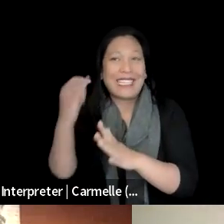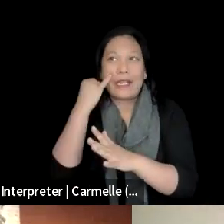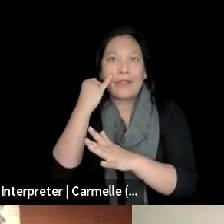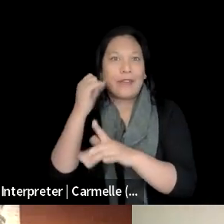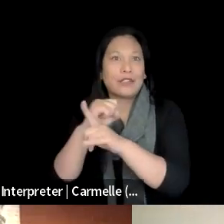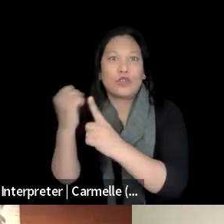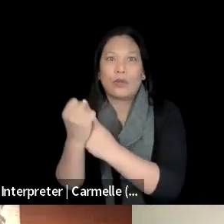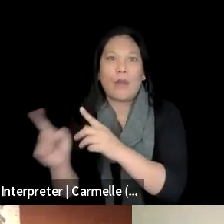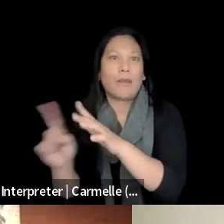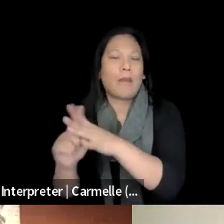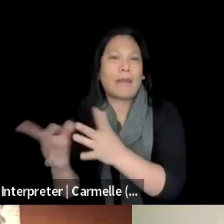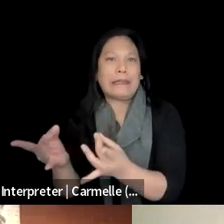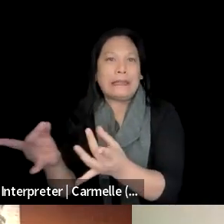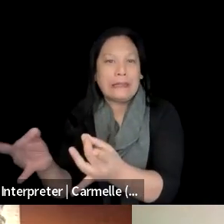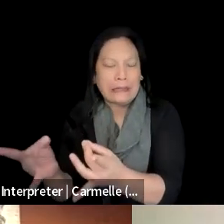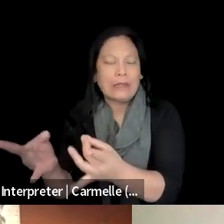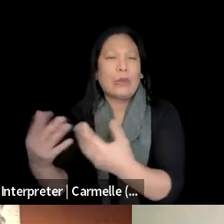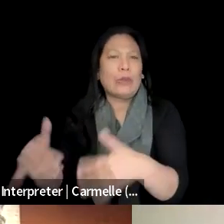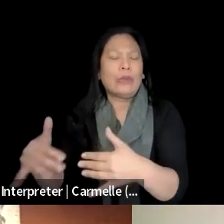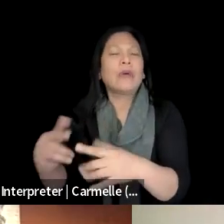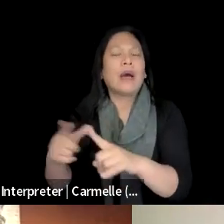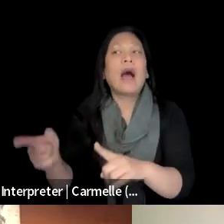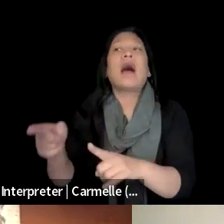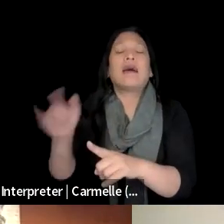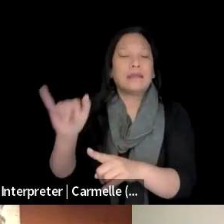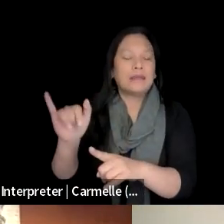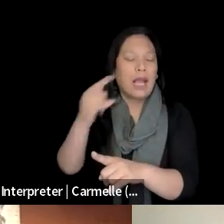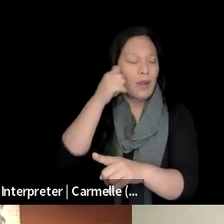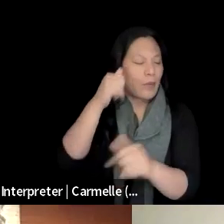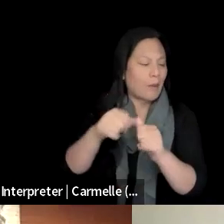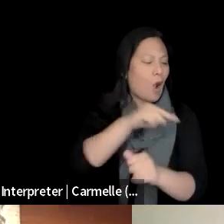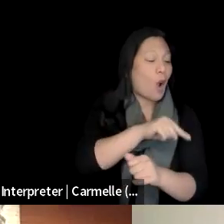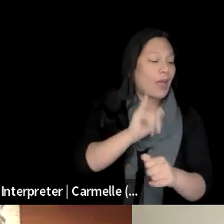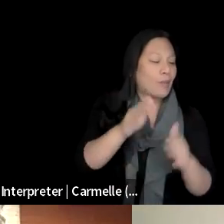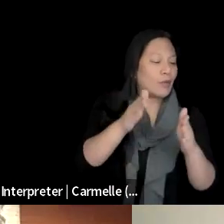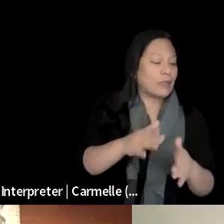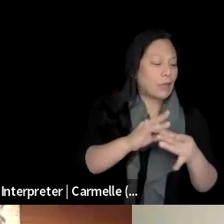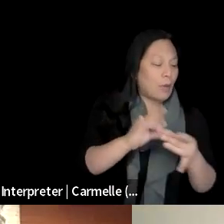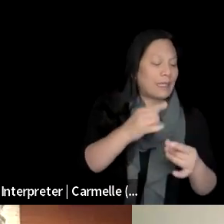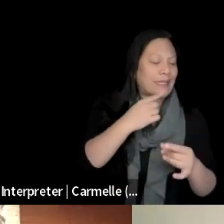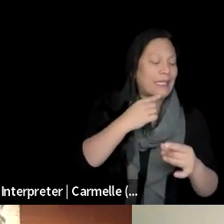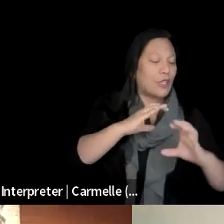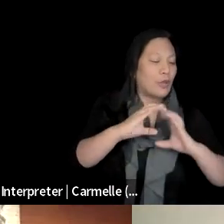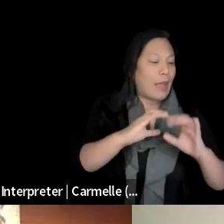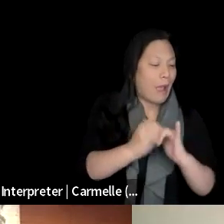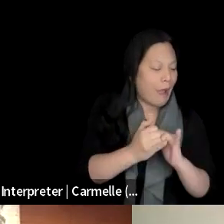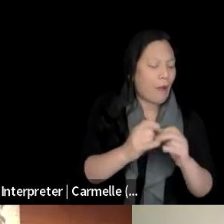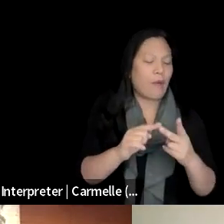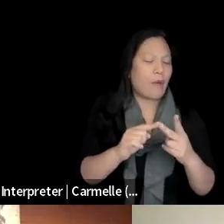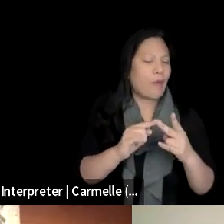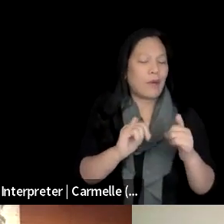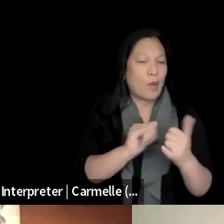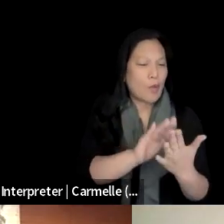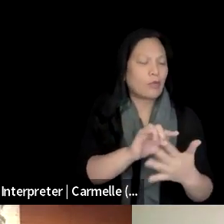or when we hit a snag, I go, this person has told me they like to be communicated to in this way. These